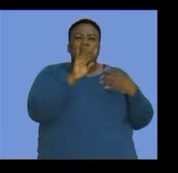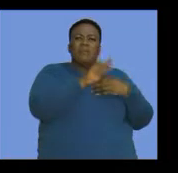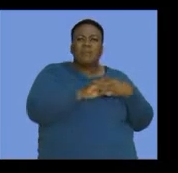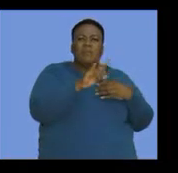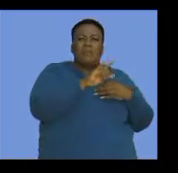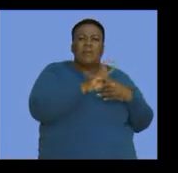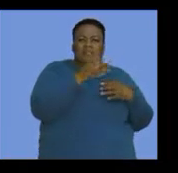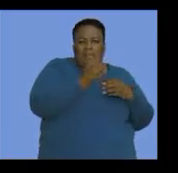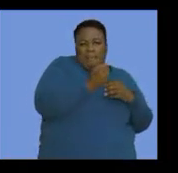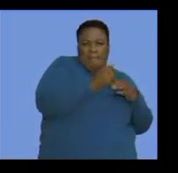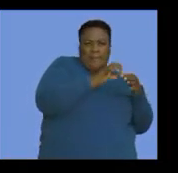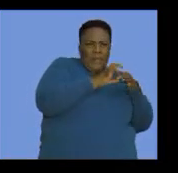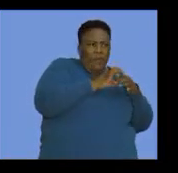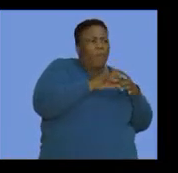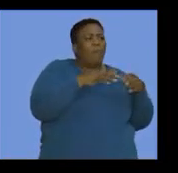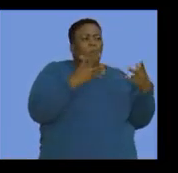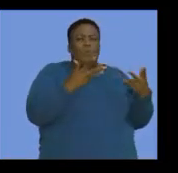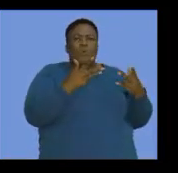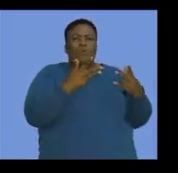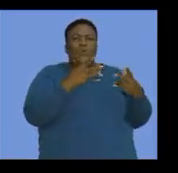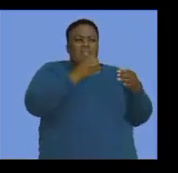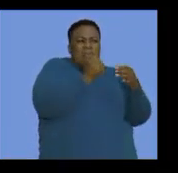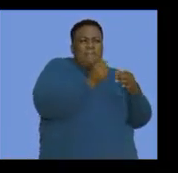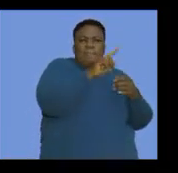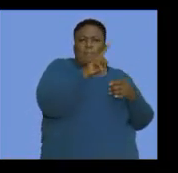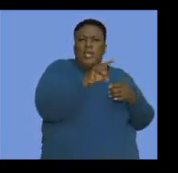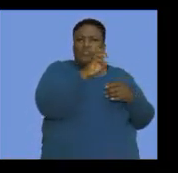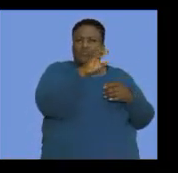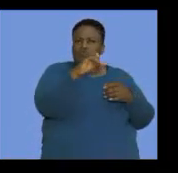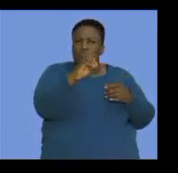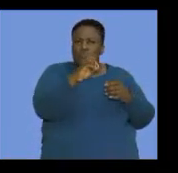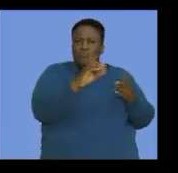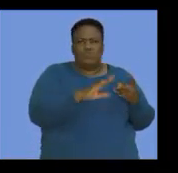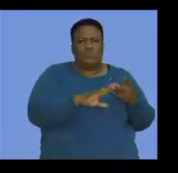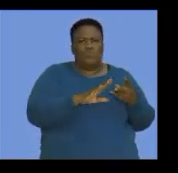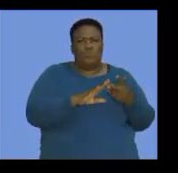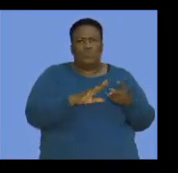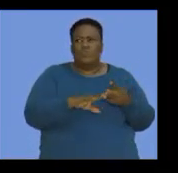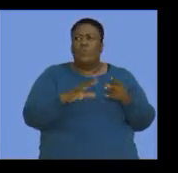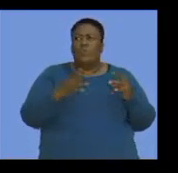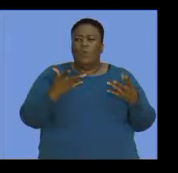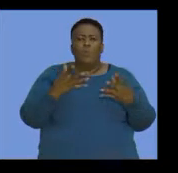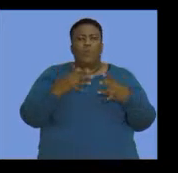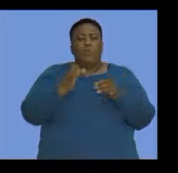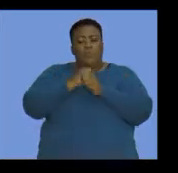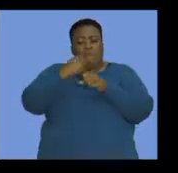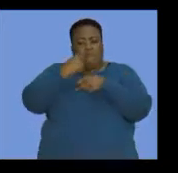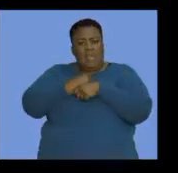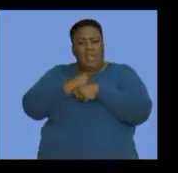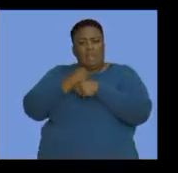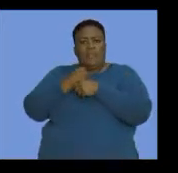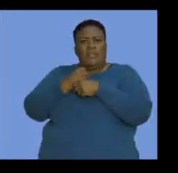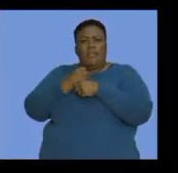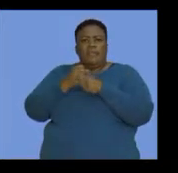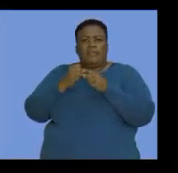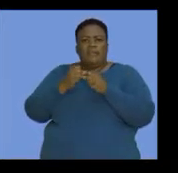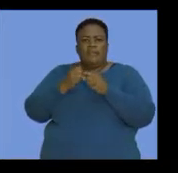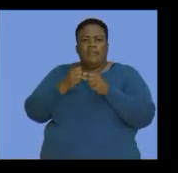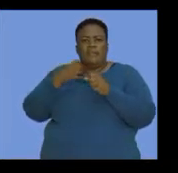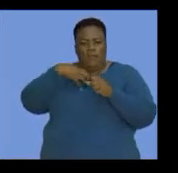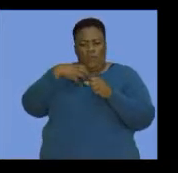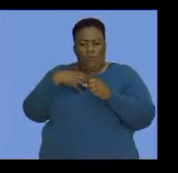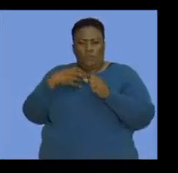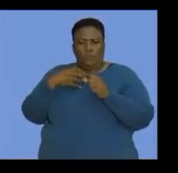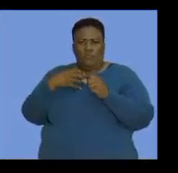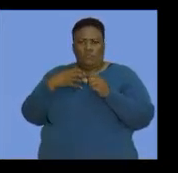as pets. B, we are increasing biodiversity by breeding new species. C,